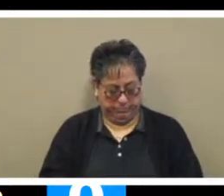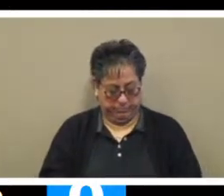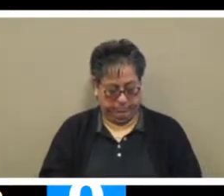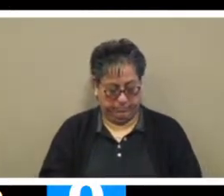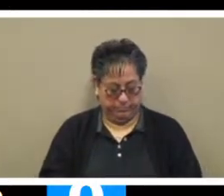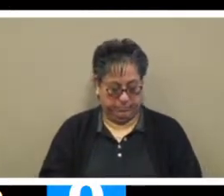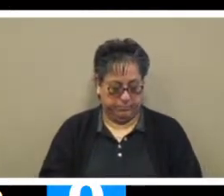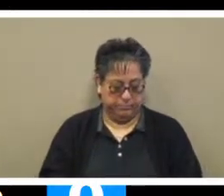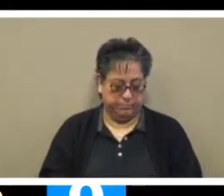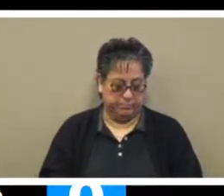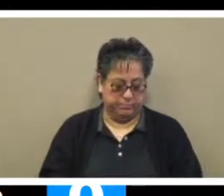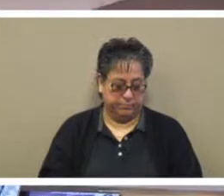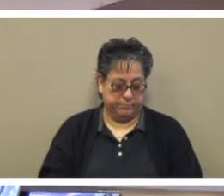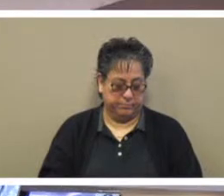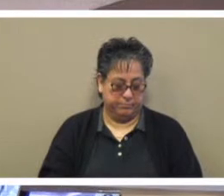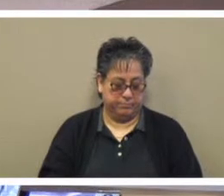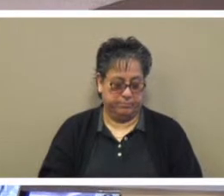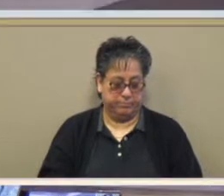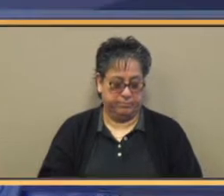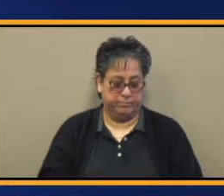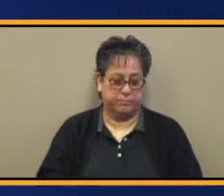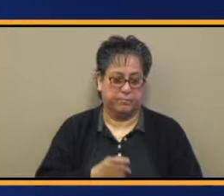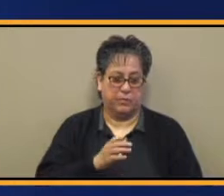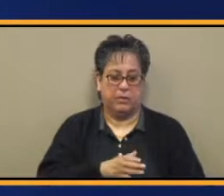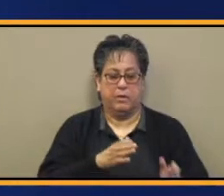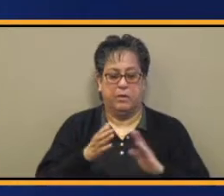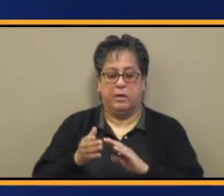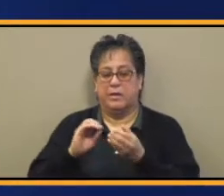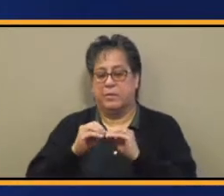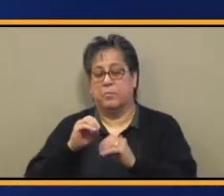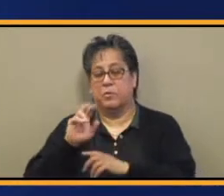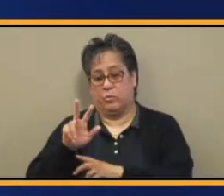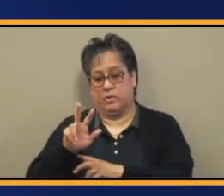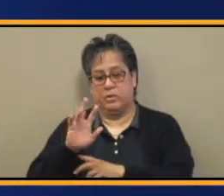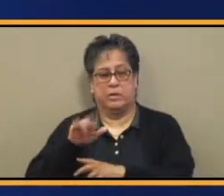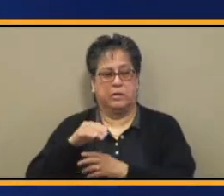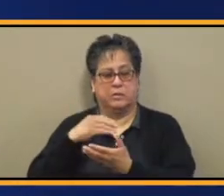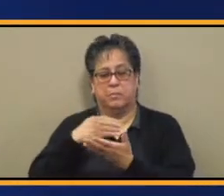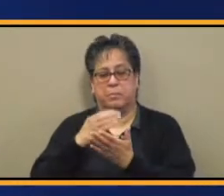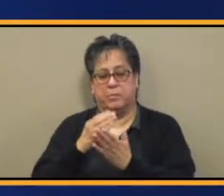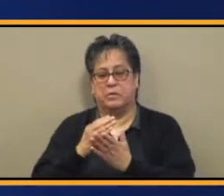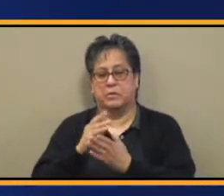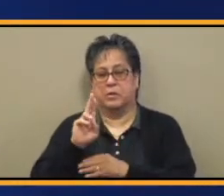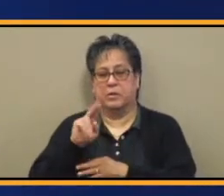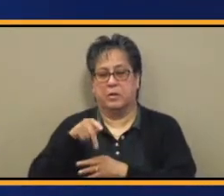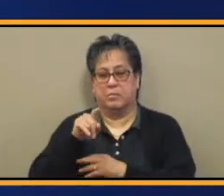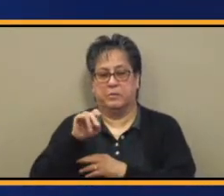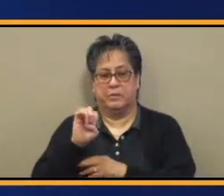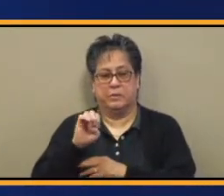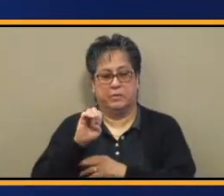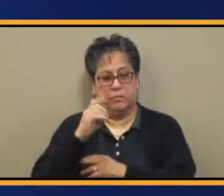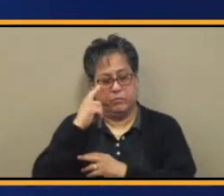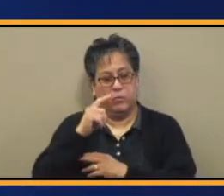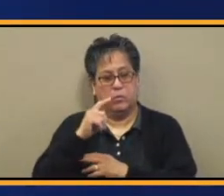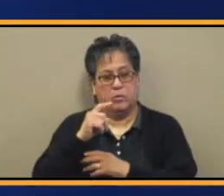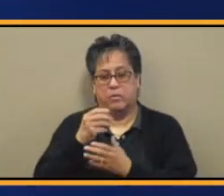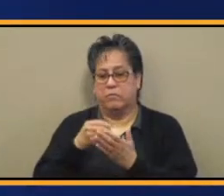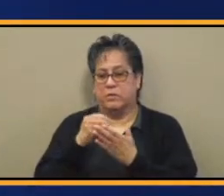Chiefs. That brings us to item number 3, and this is a budget update on the 5-year financial